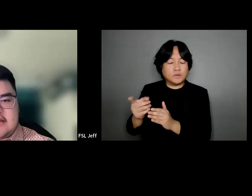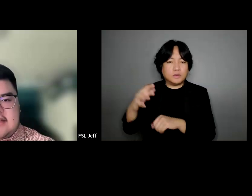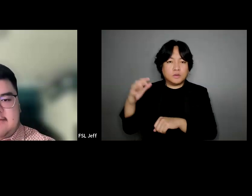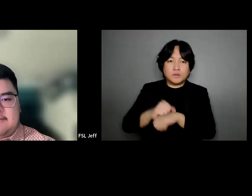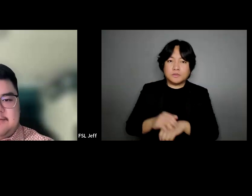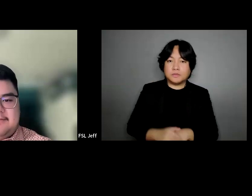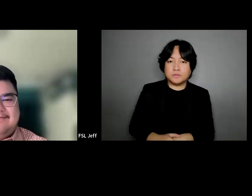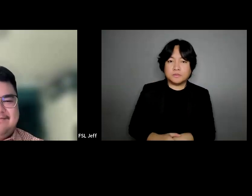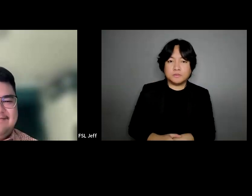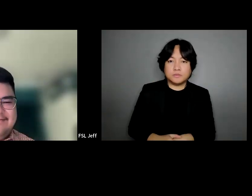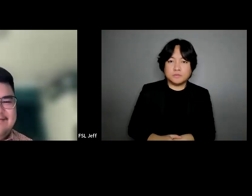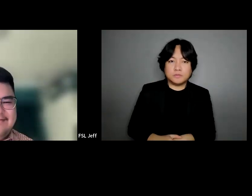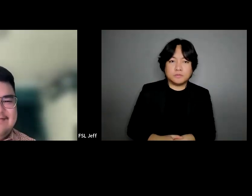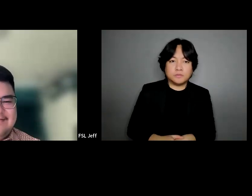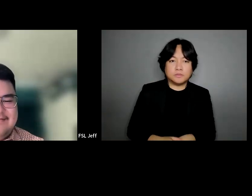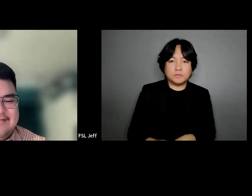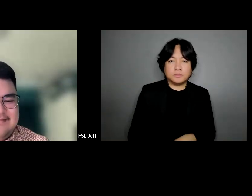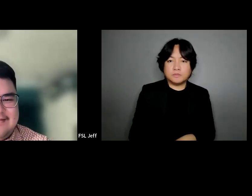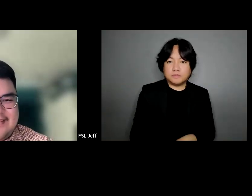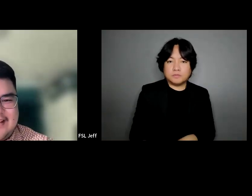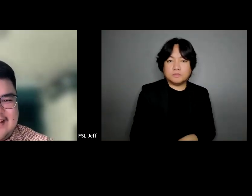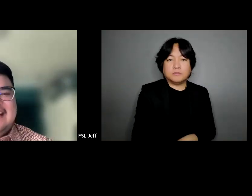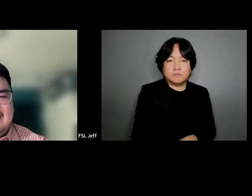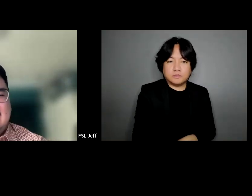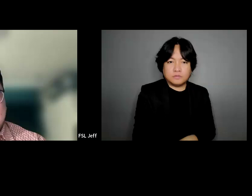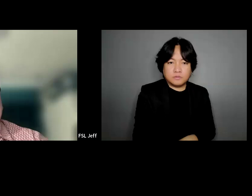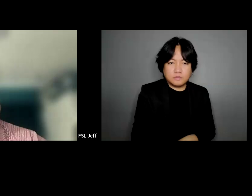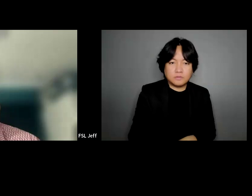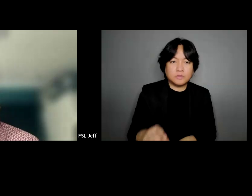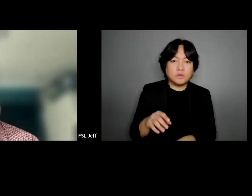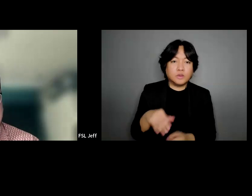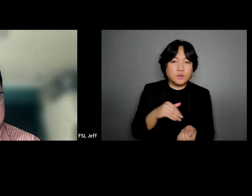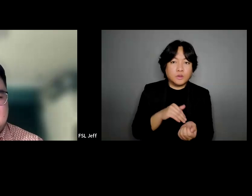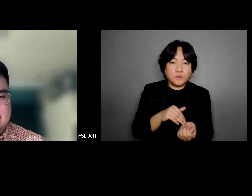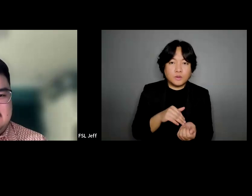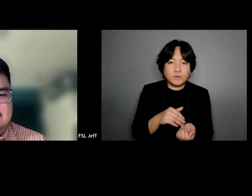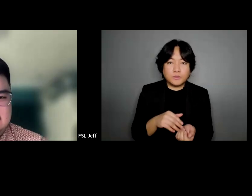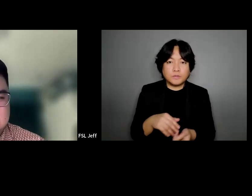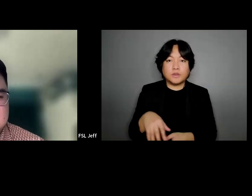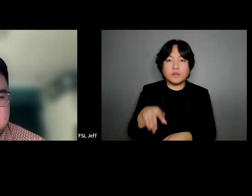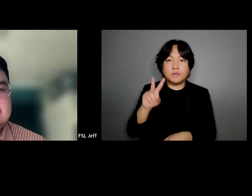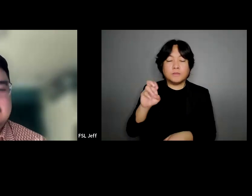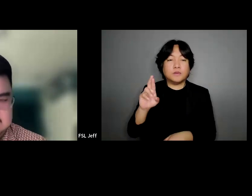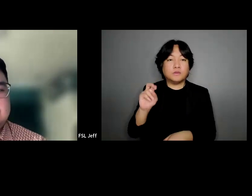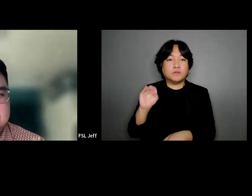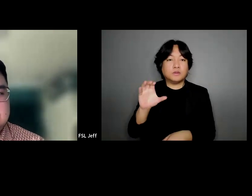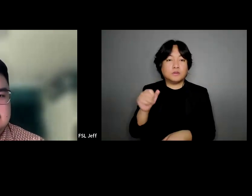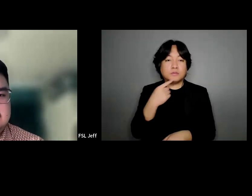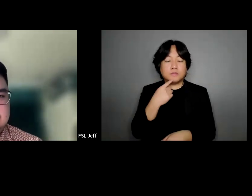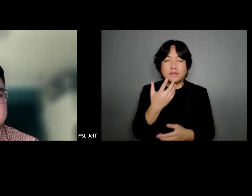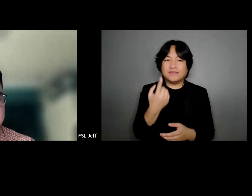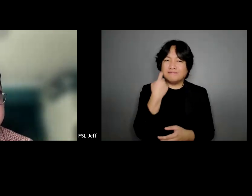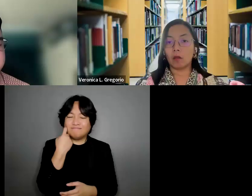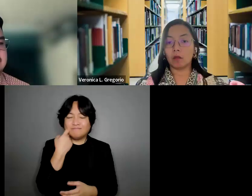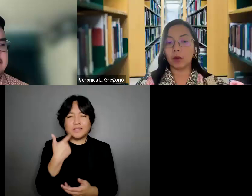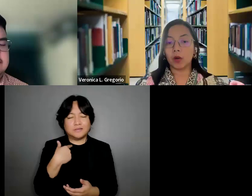go first this time? Yeah, definitely. I just remembered something when you were summarizing some